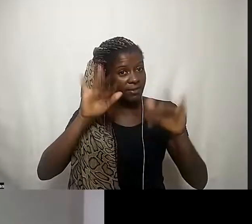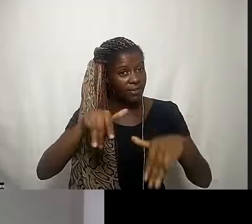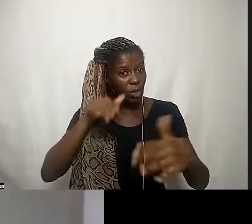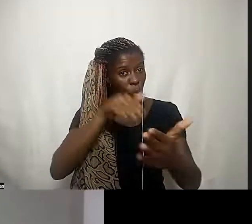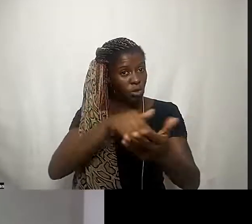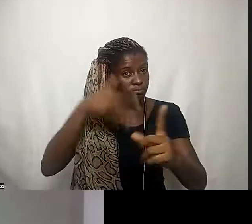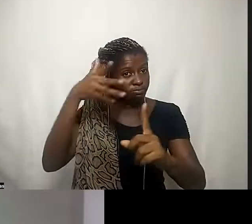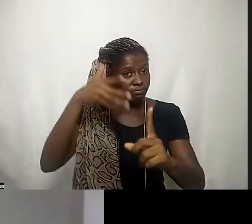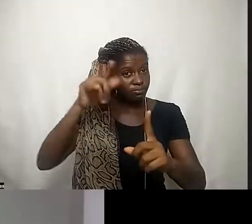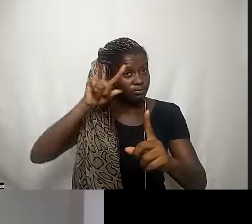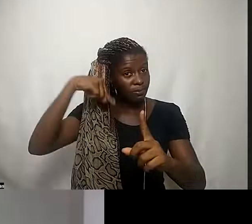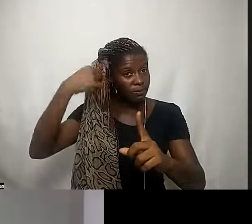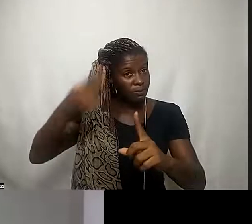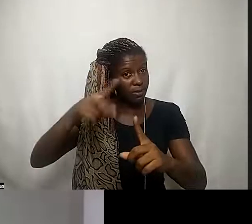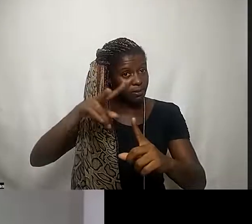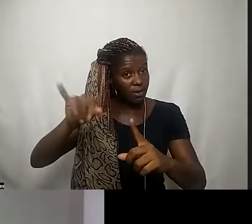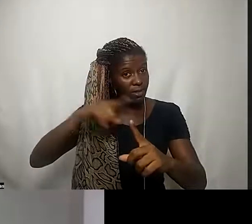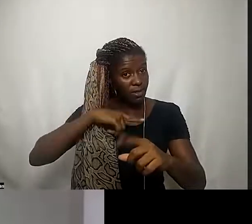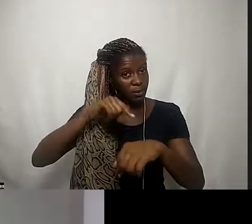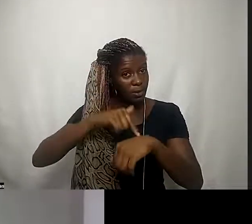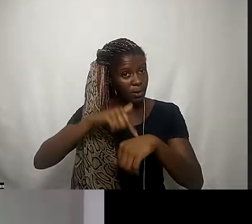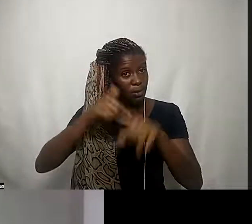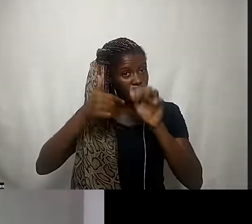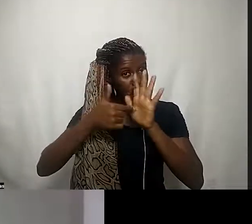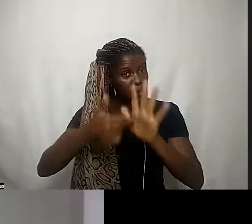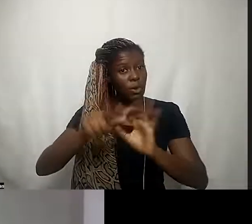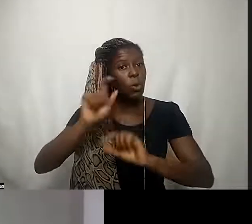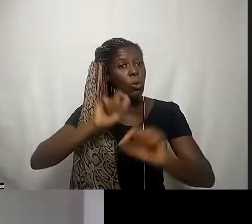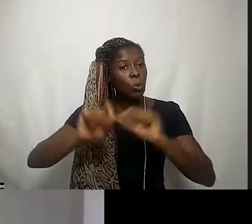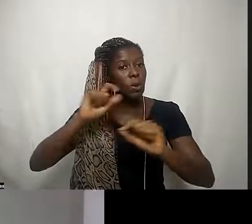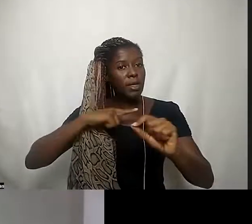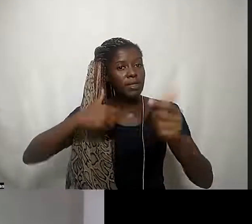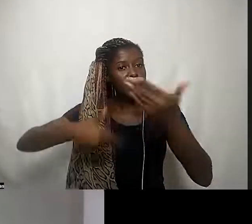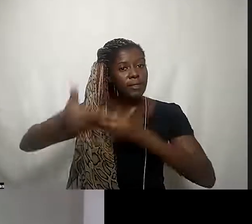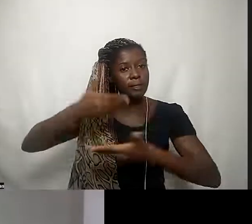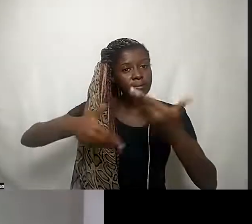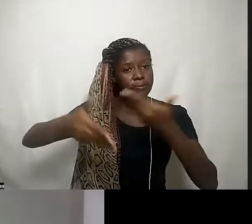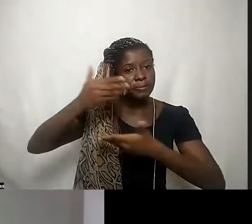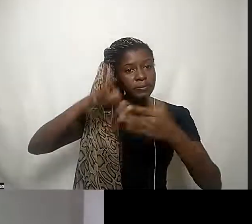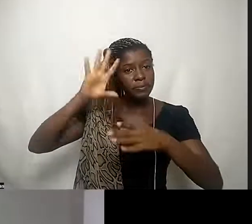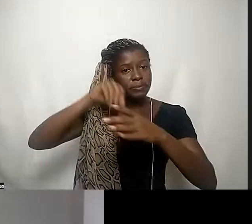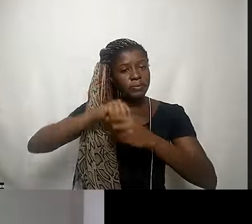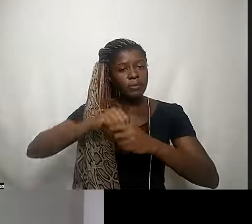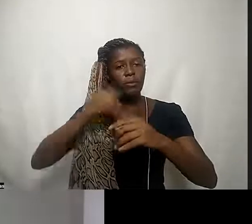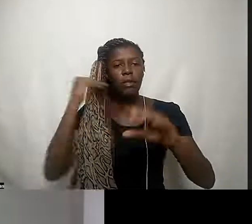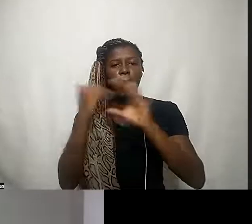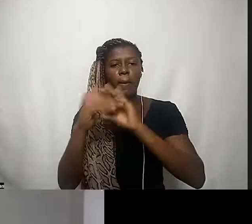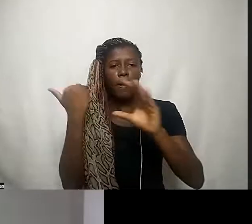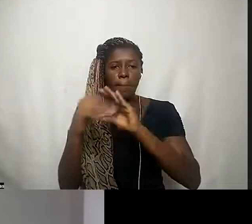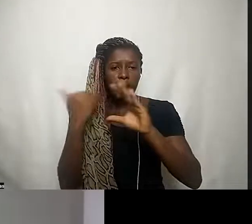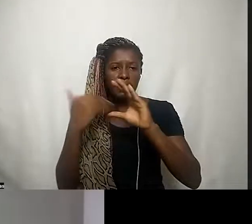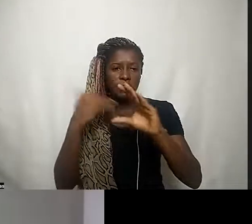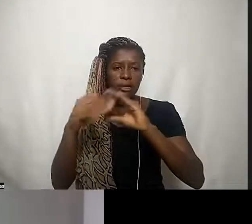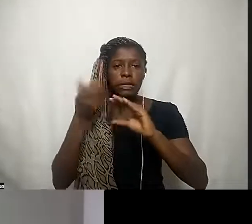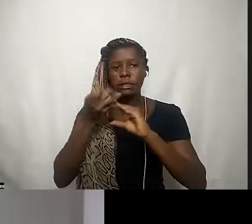the presentations, but we'll go to another moment to show what you brought as an interaction in the Mentimeter. So